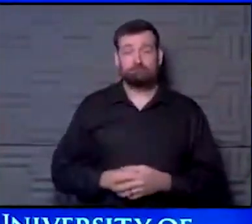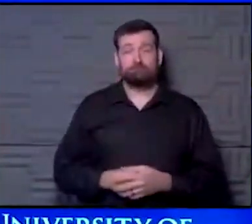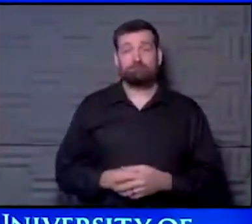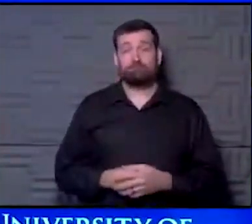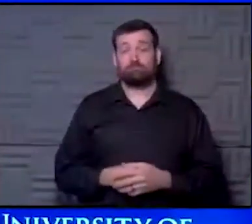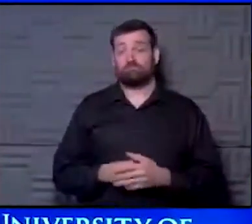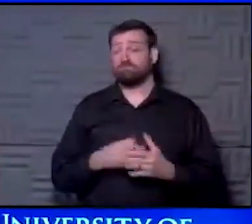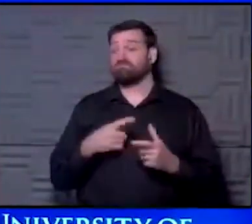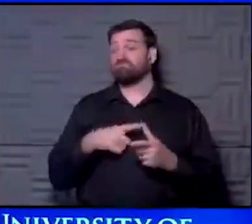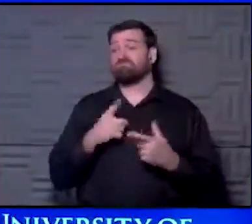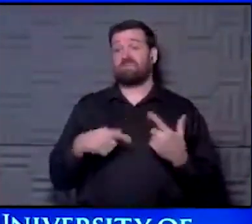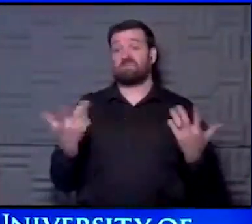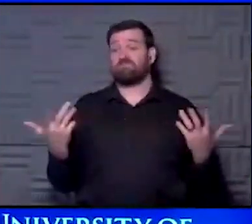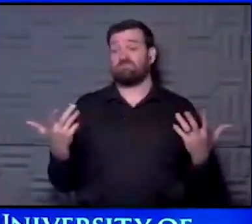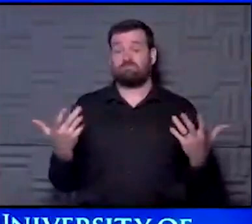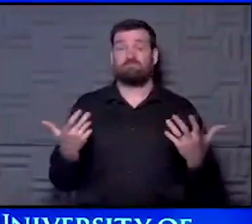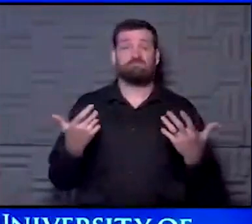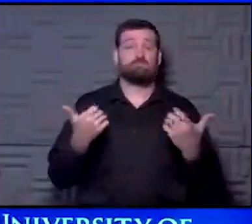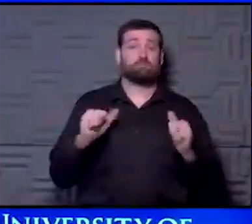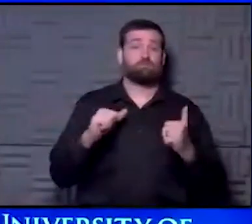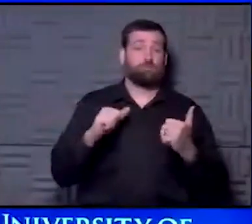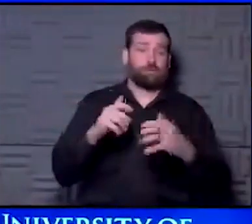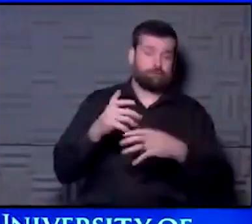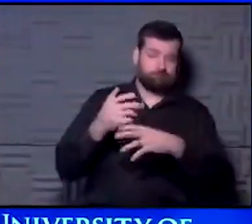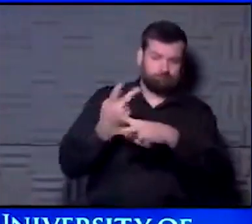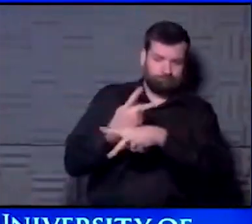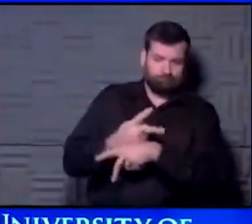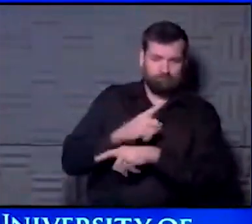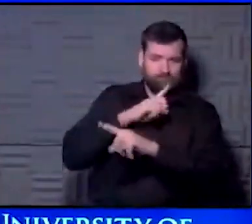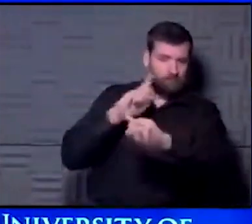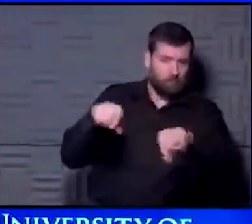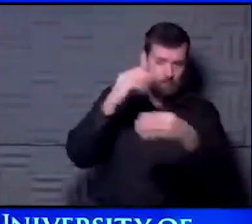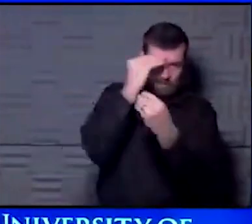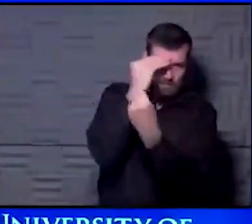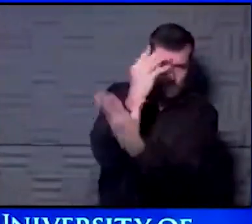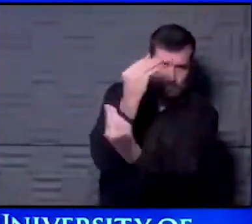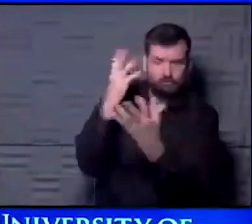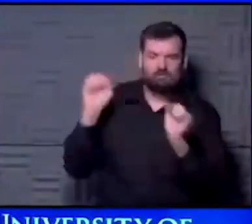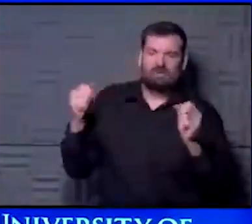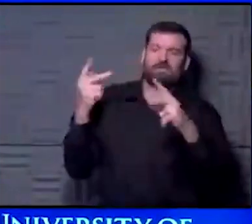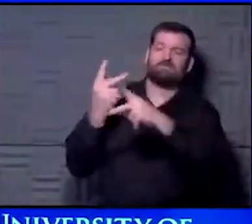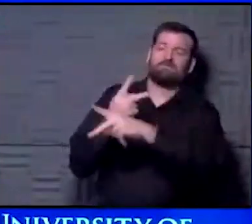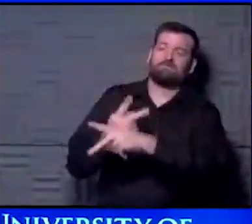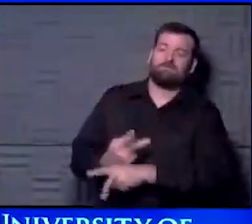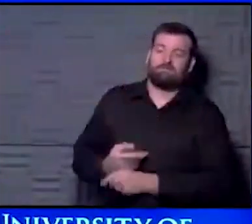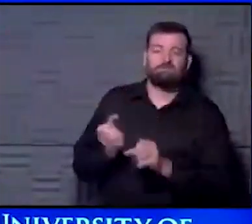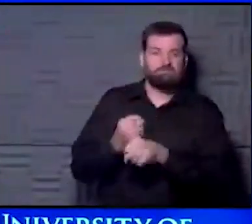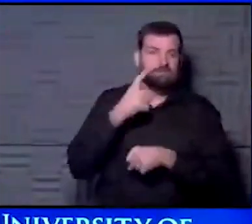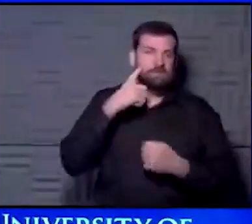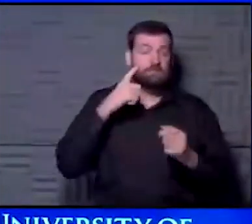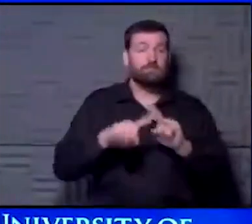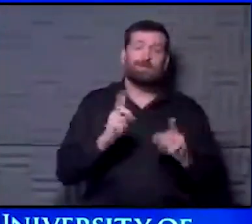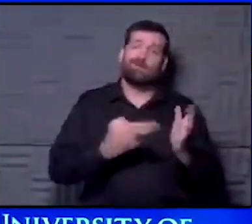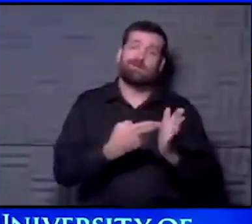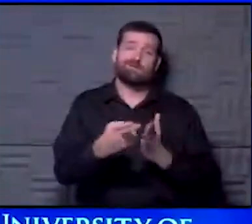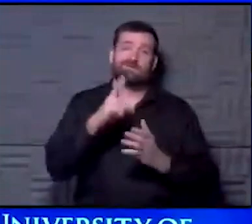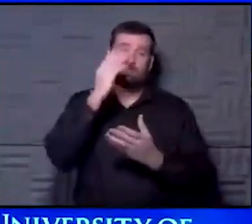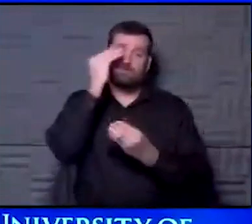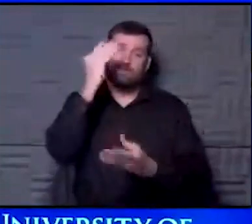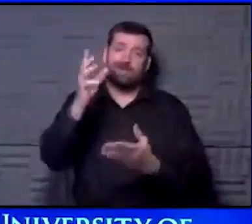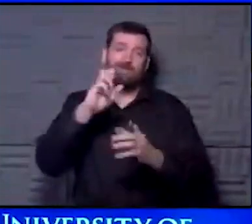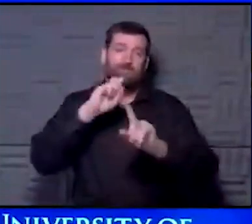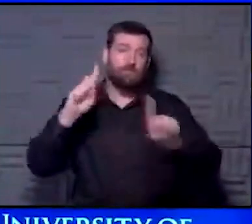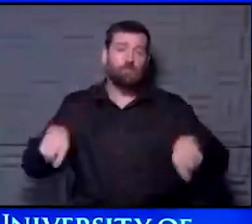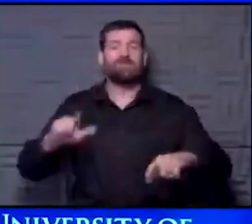After that, then we'll try and get the data reported in a way that makes everybody can digest it and makes sense. But honestly, the data reporting is a little after